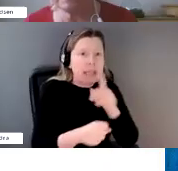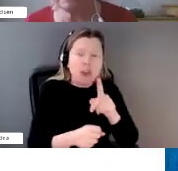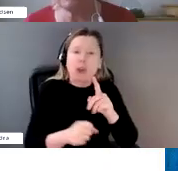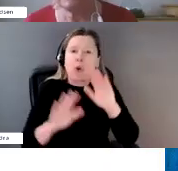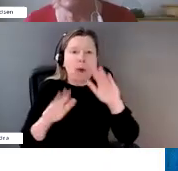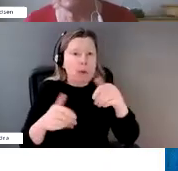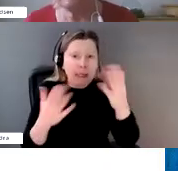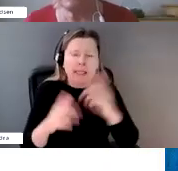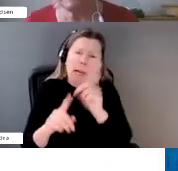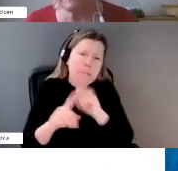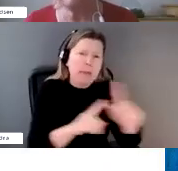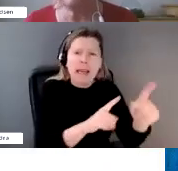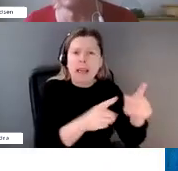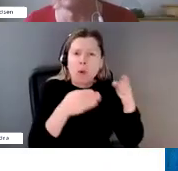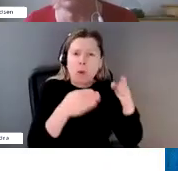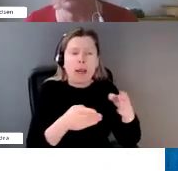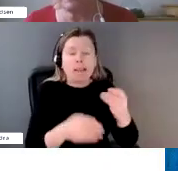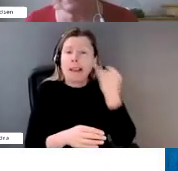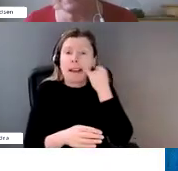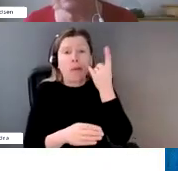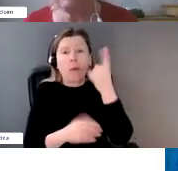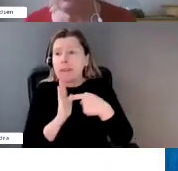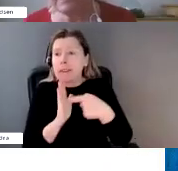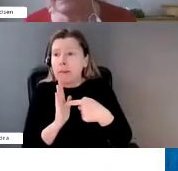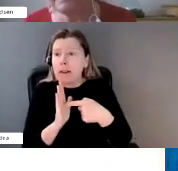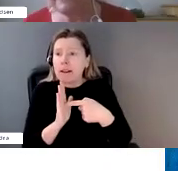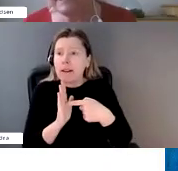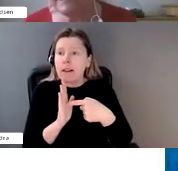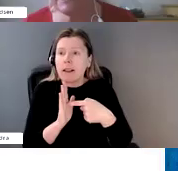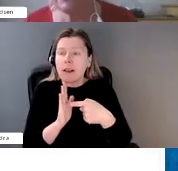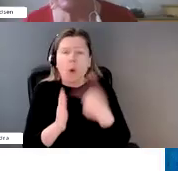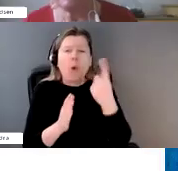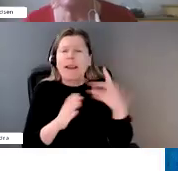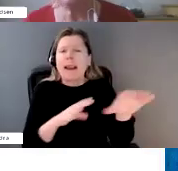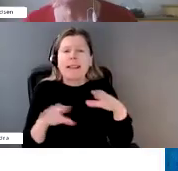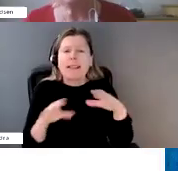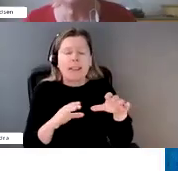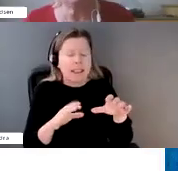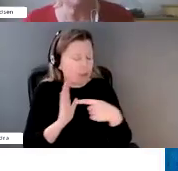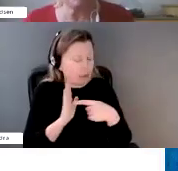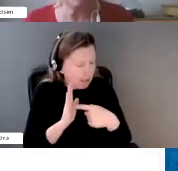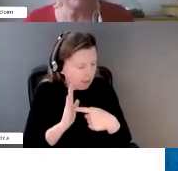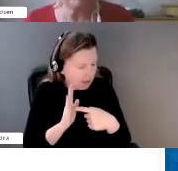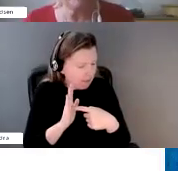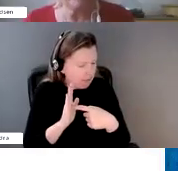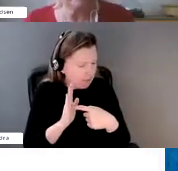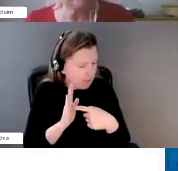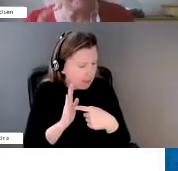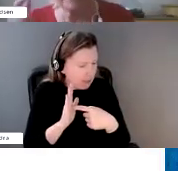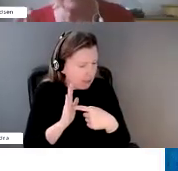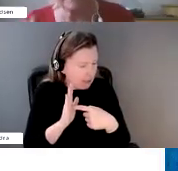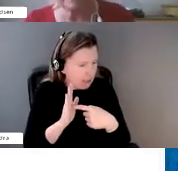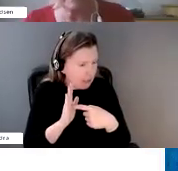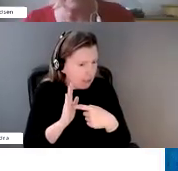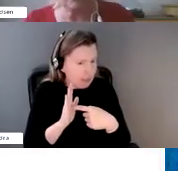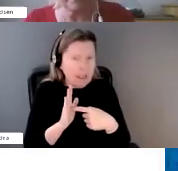formats. So if we had, for example, we have one activity whereby they're in